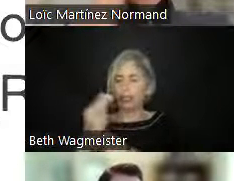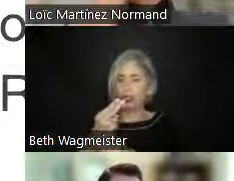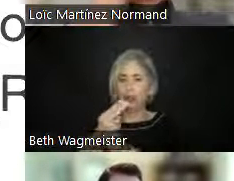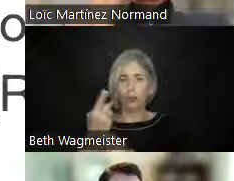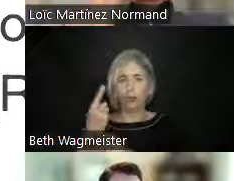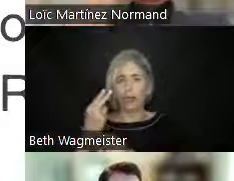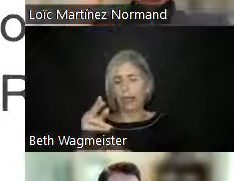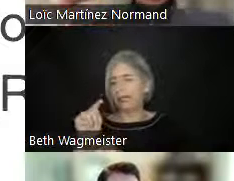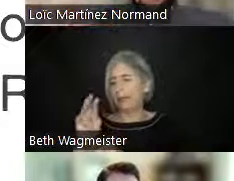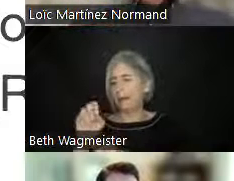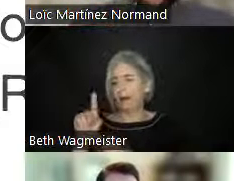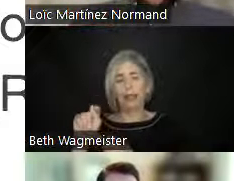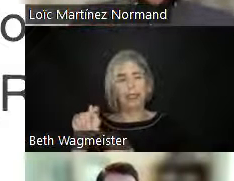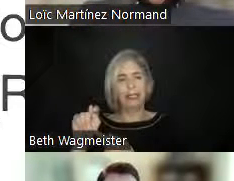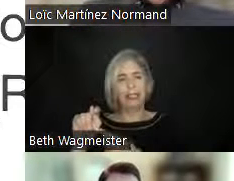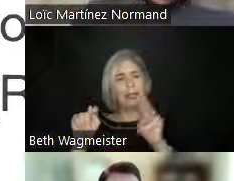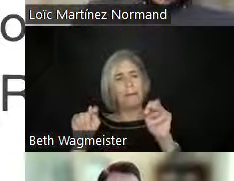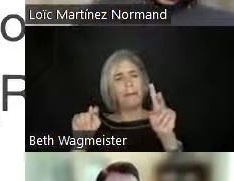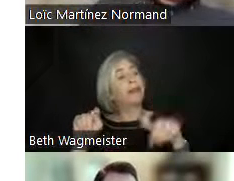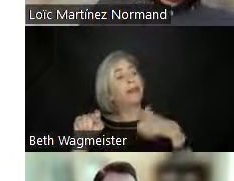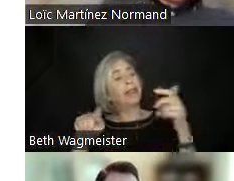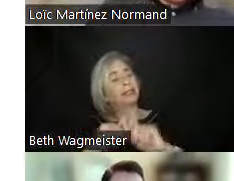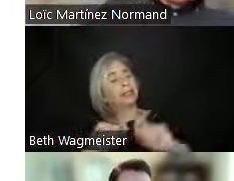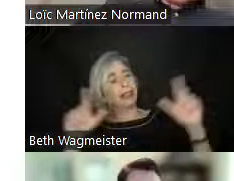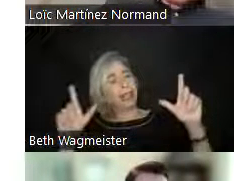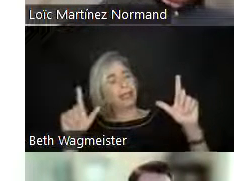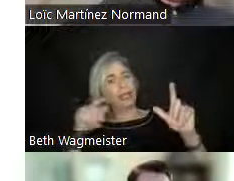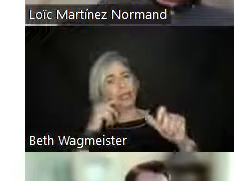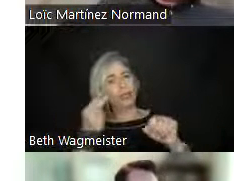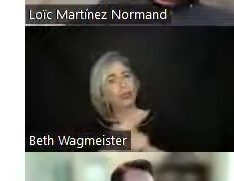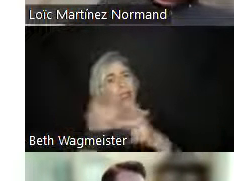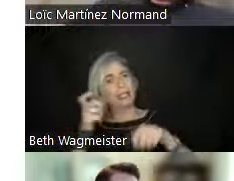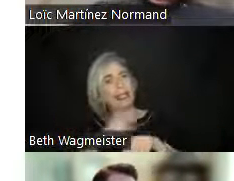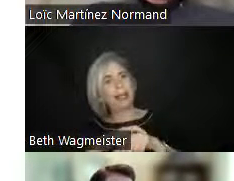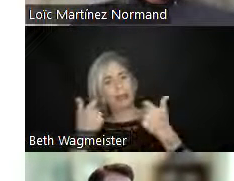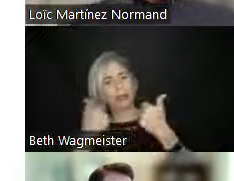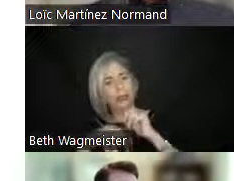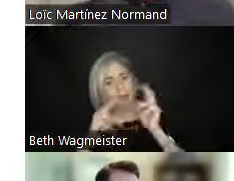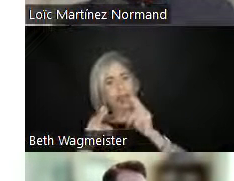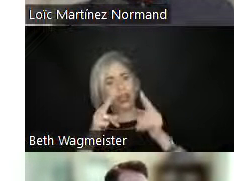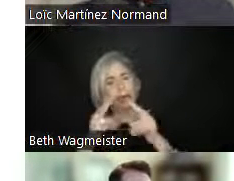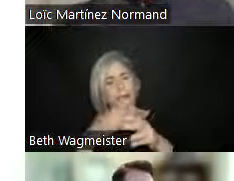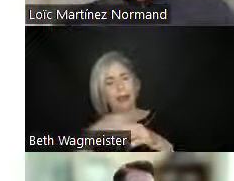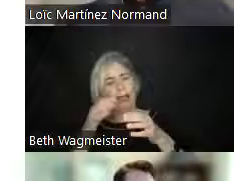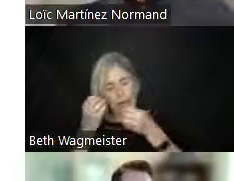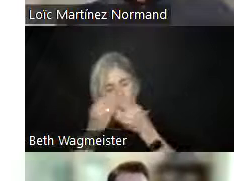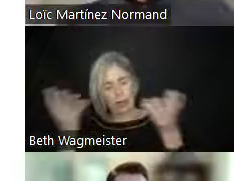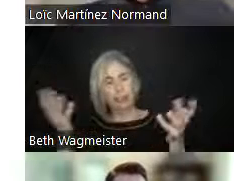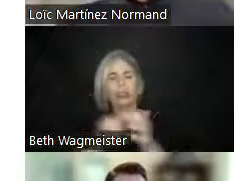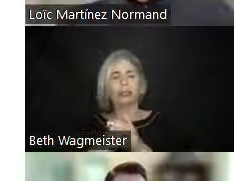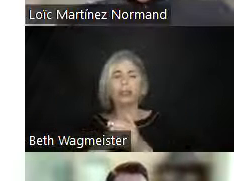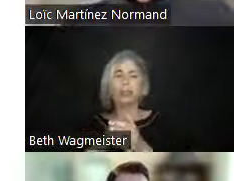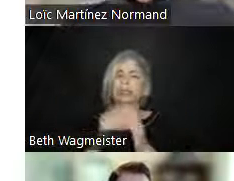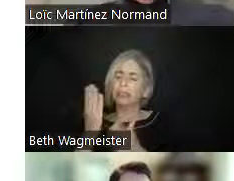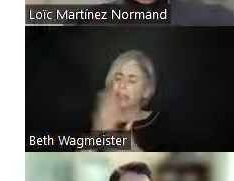template. Mike, let's go to the next slide. And I know I've already used way too much time, so I'll try to speed up. But some of the